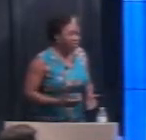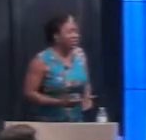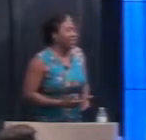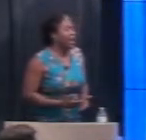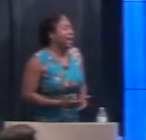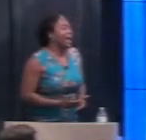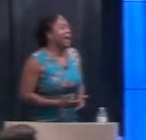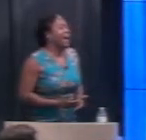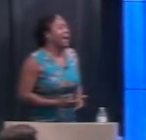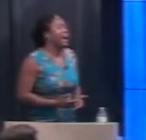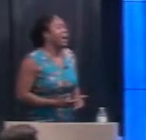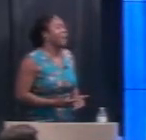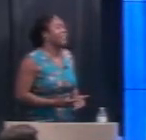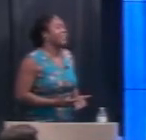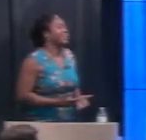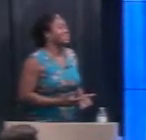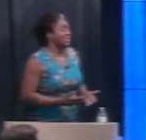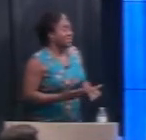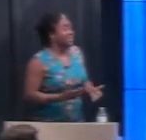were so